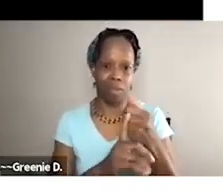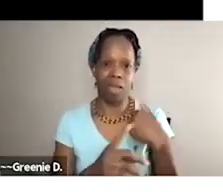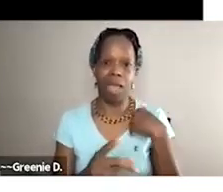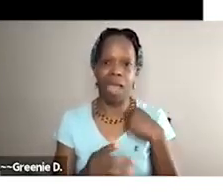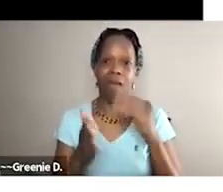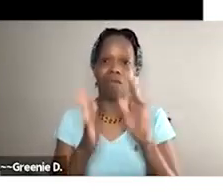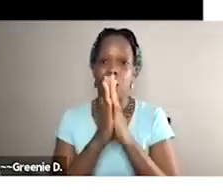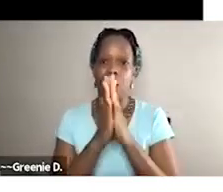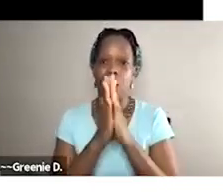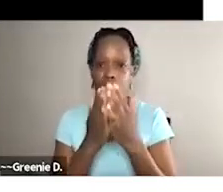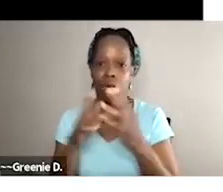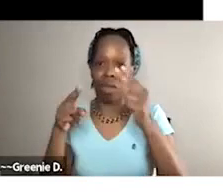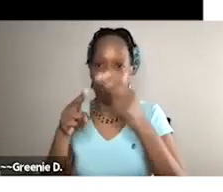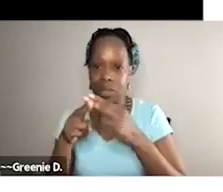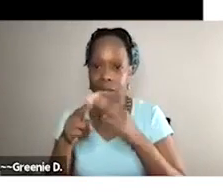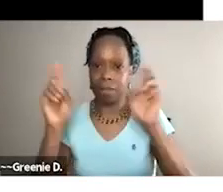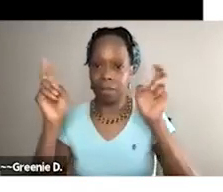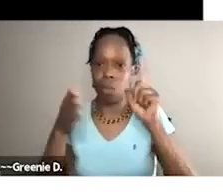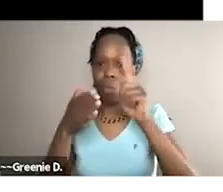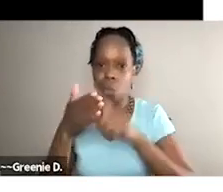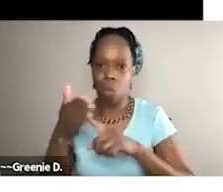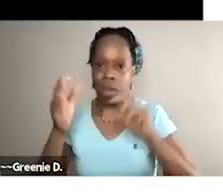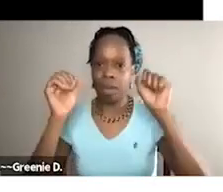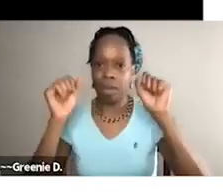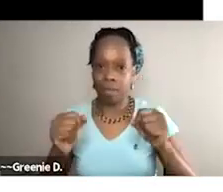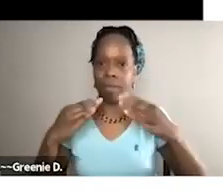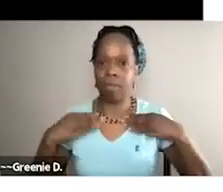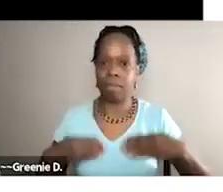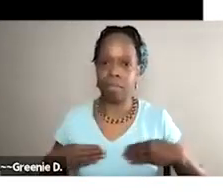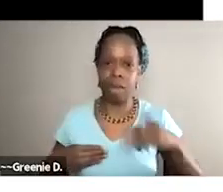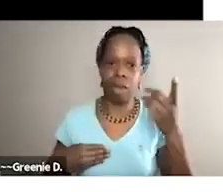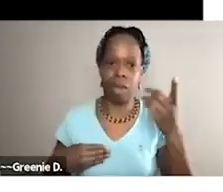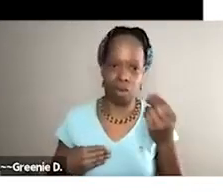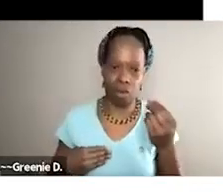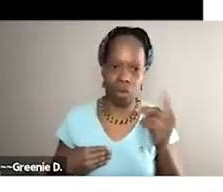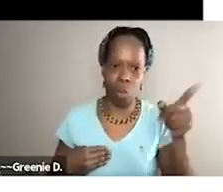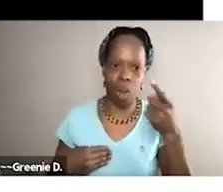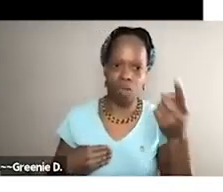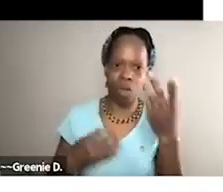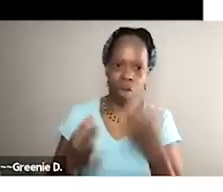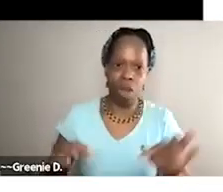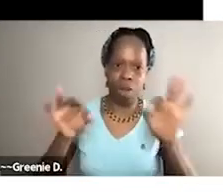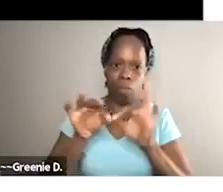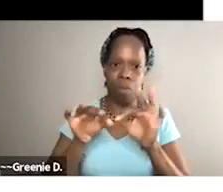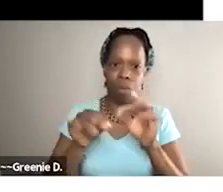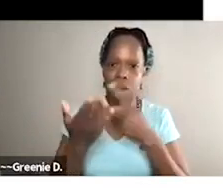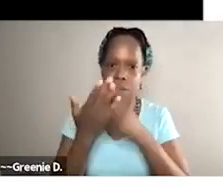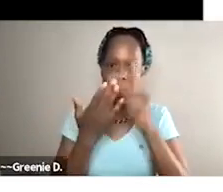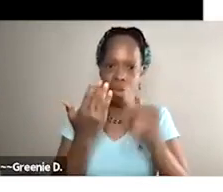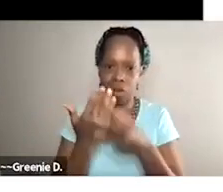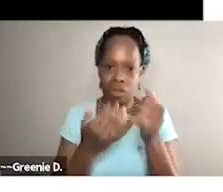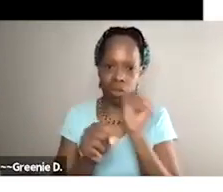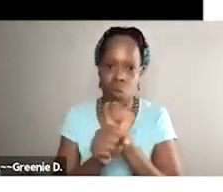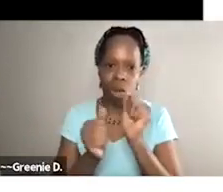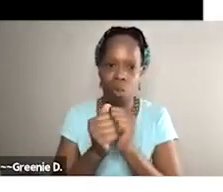Body Do? You know, one of her notable projects is working with a colleague, Amanda Kachia, who has dwarfism, and it was to